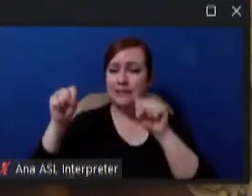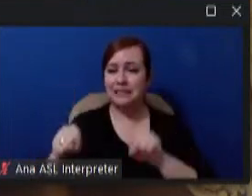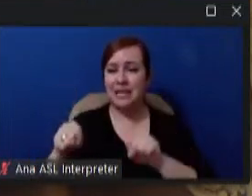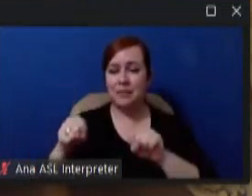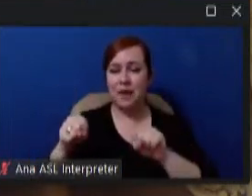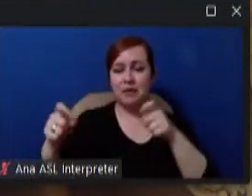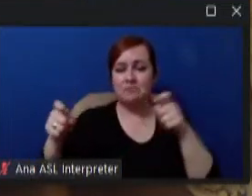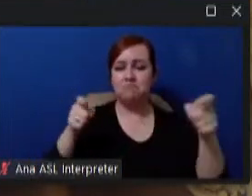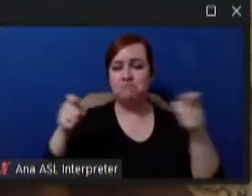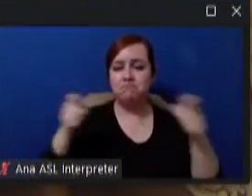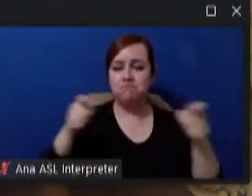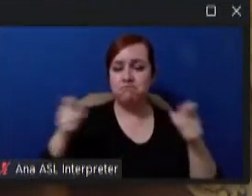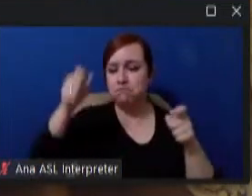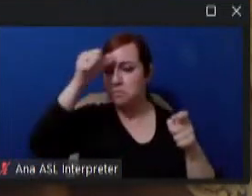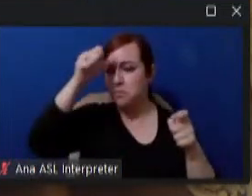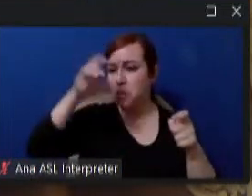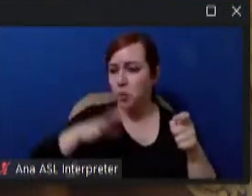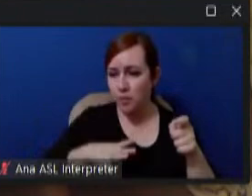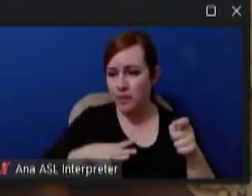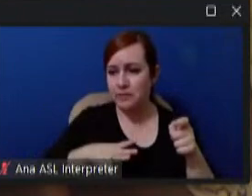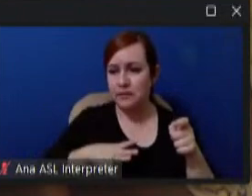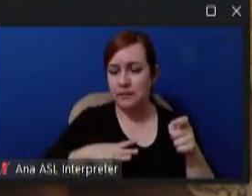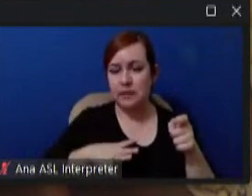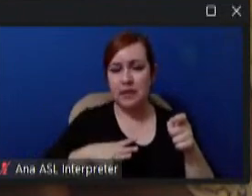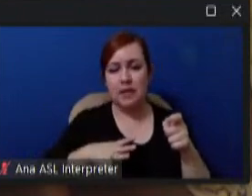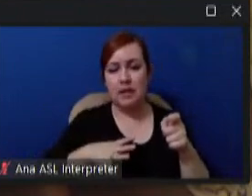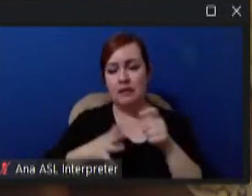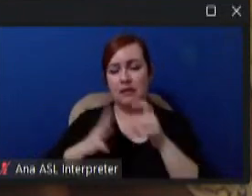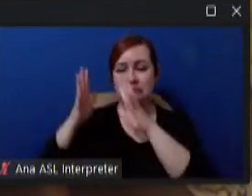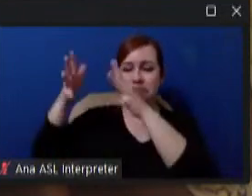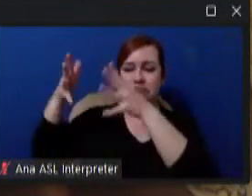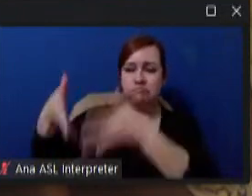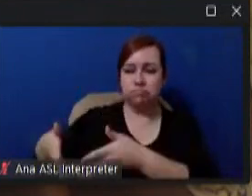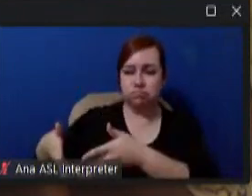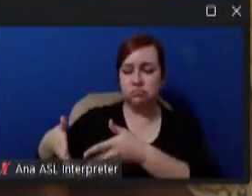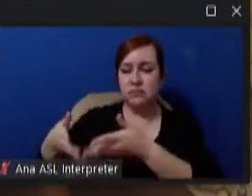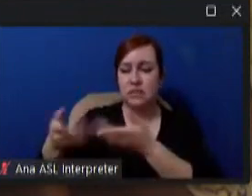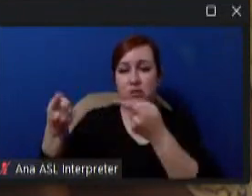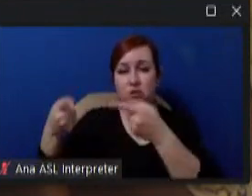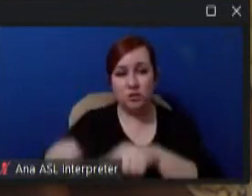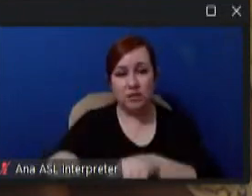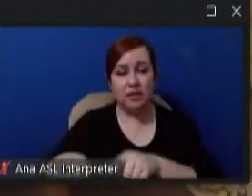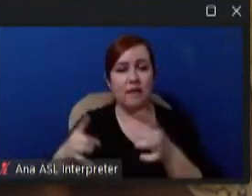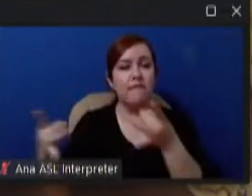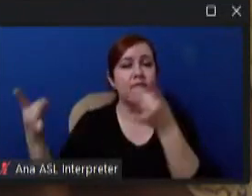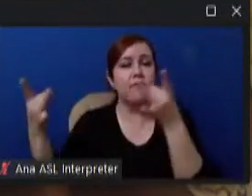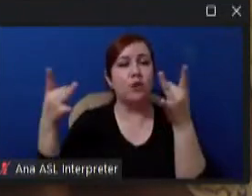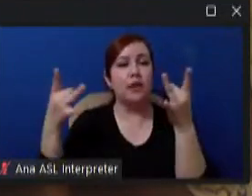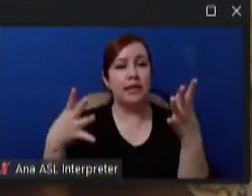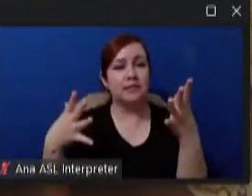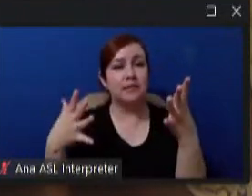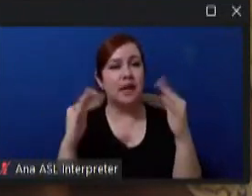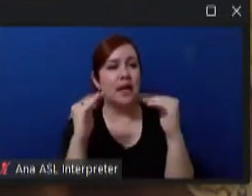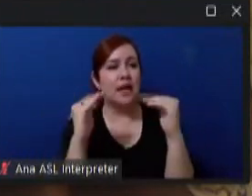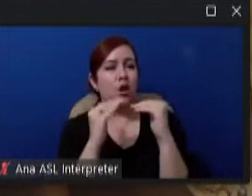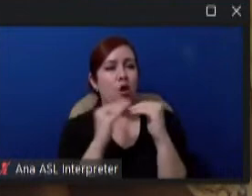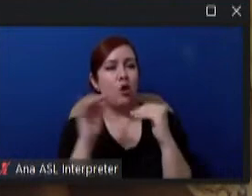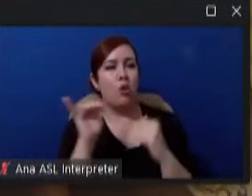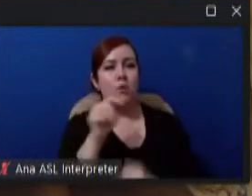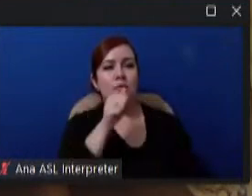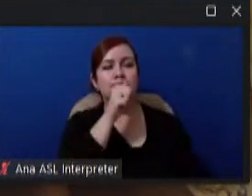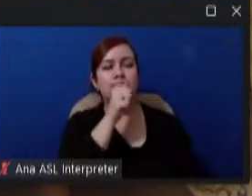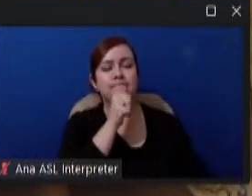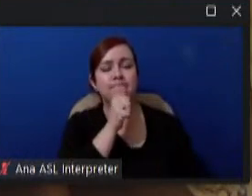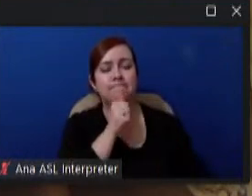a patriarchal system which has exposed them to different types of violence